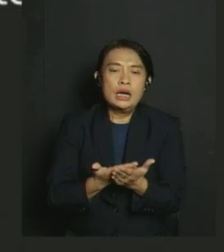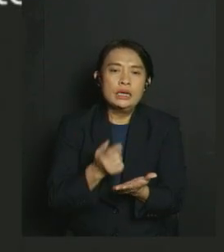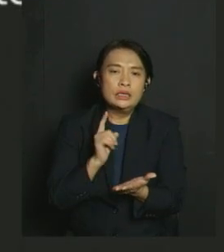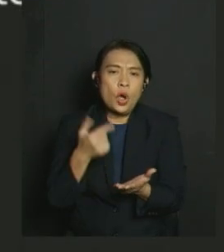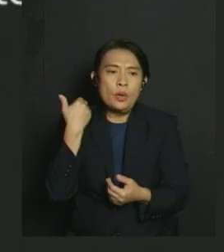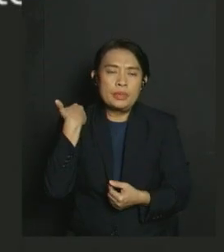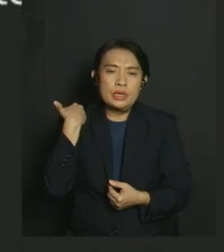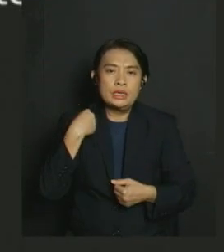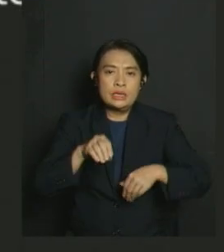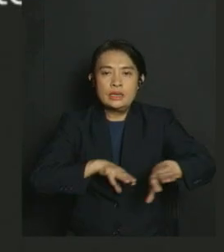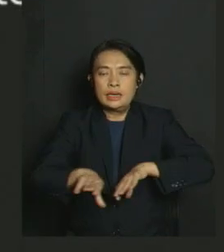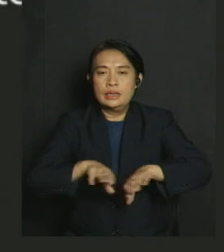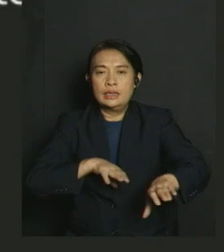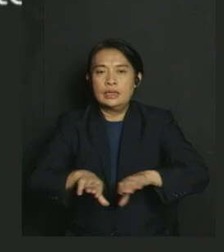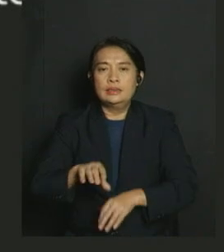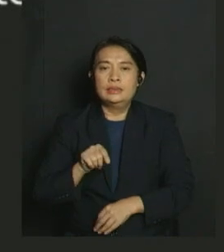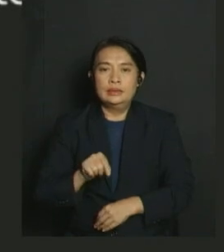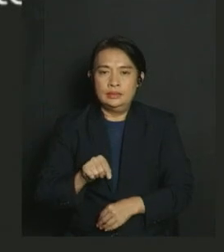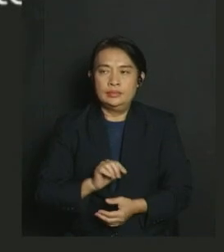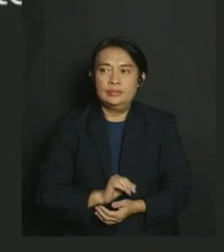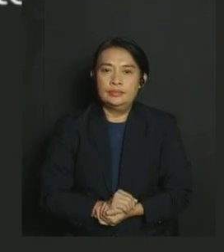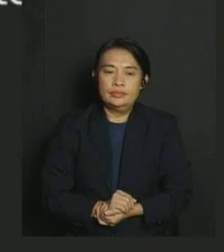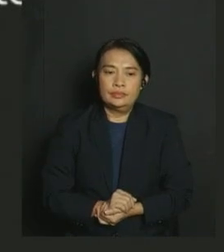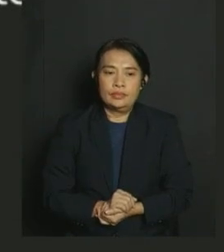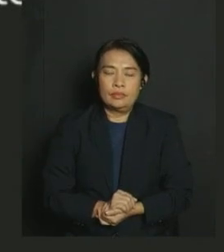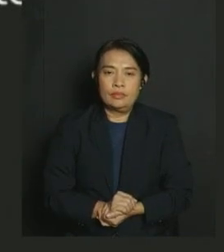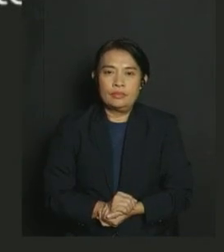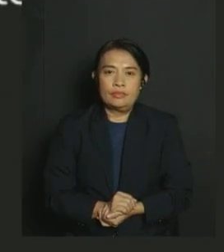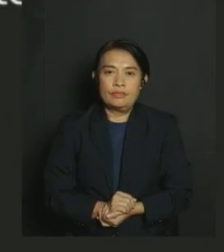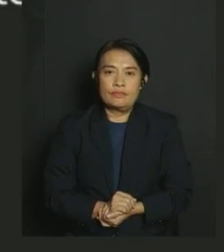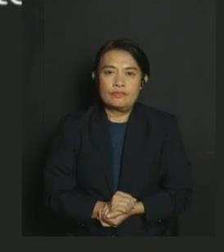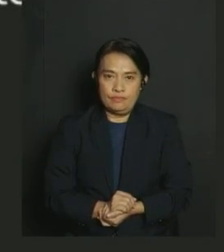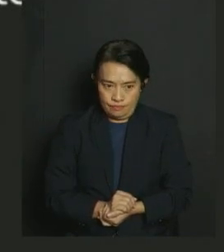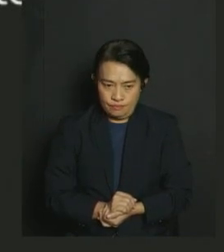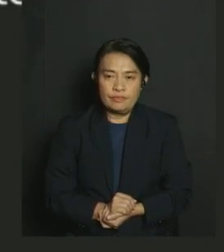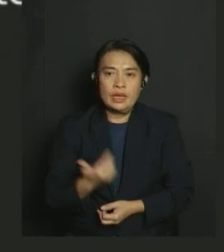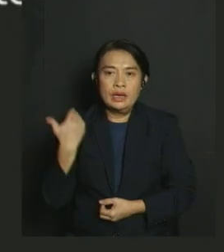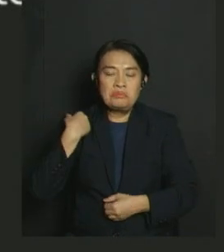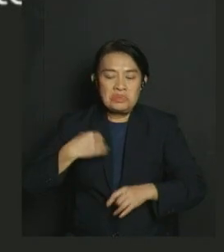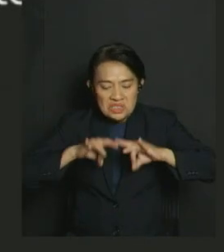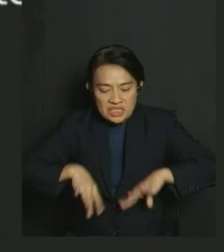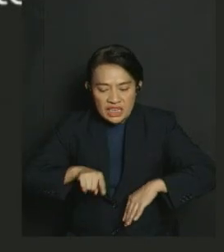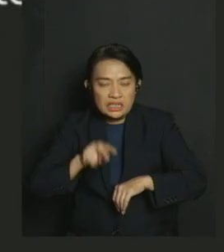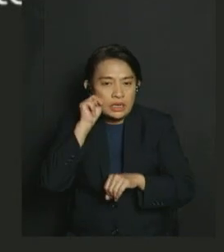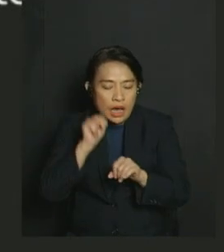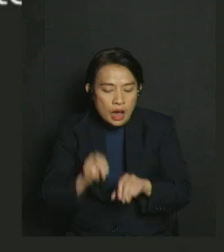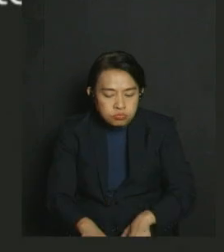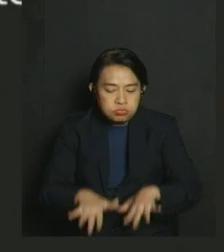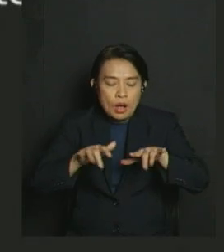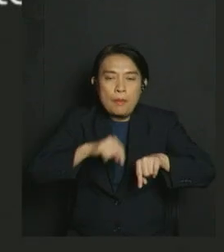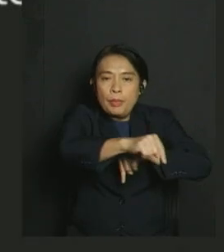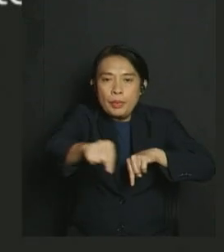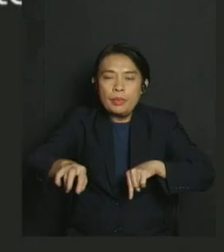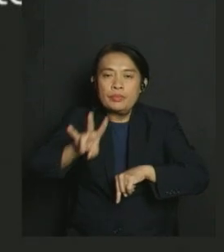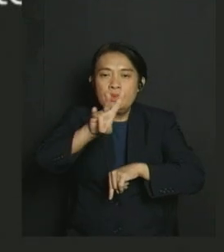already identify 700 flood-prone area, and we ensure that every flood-prone area we have